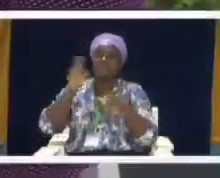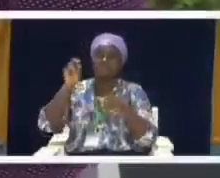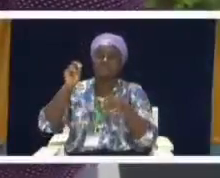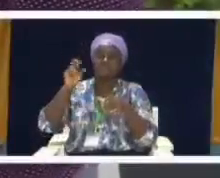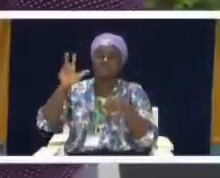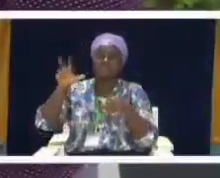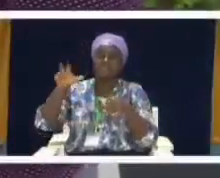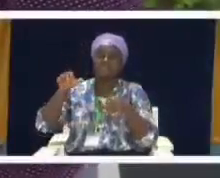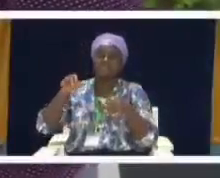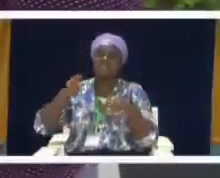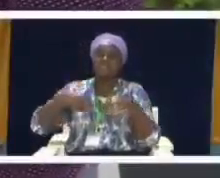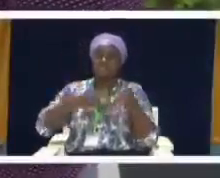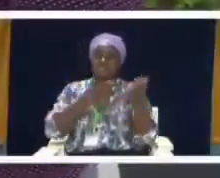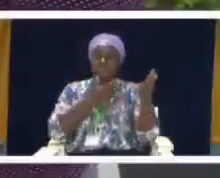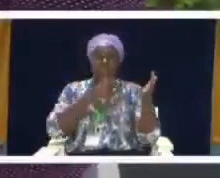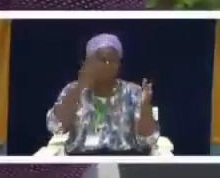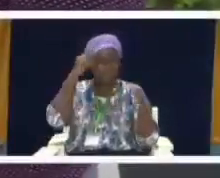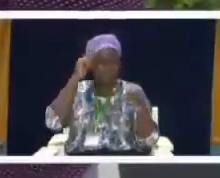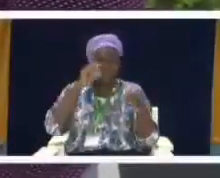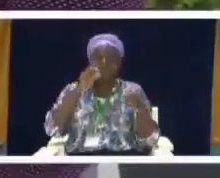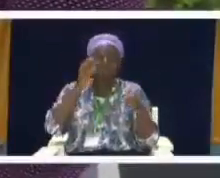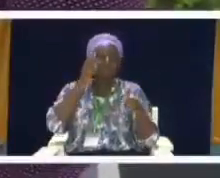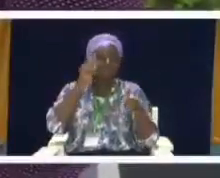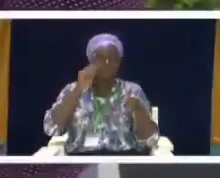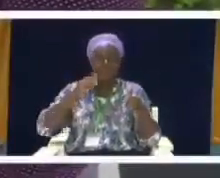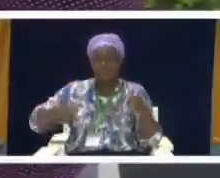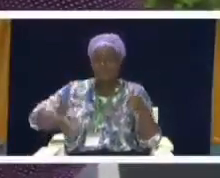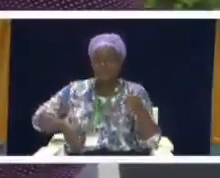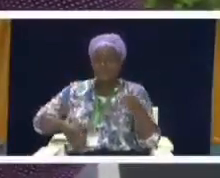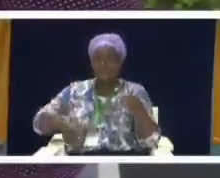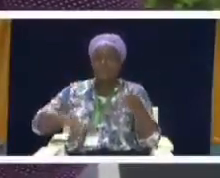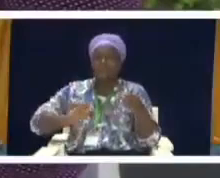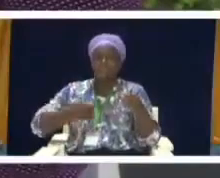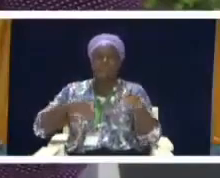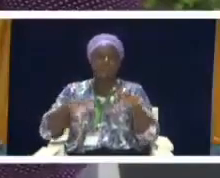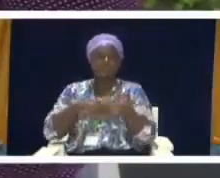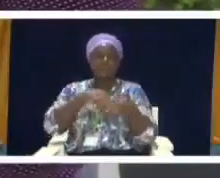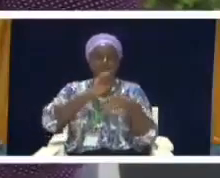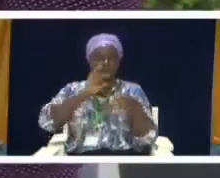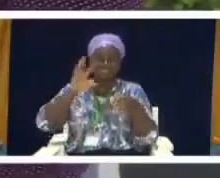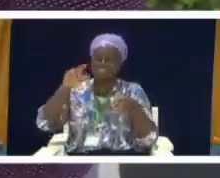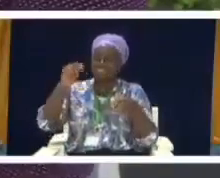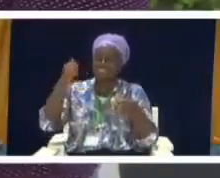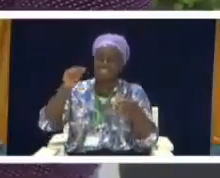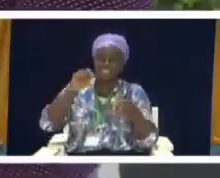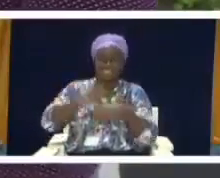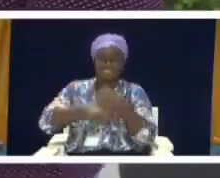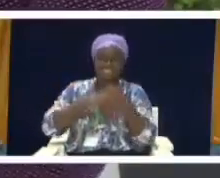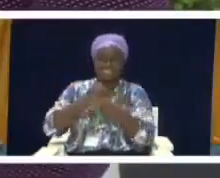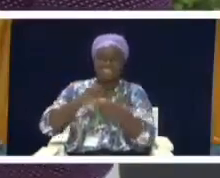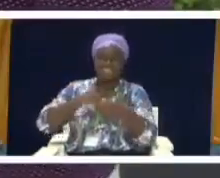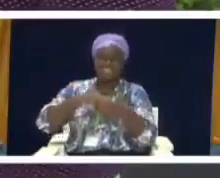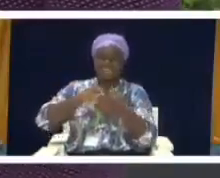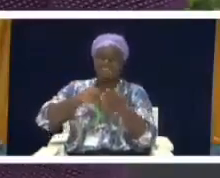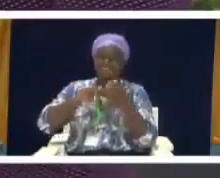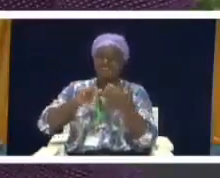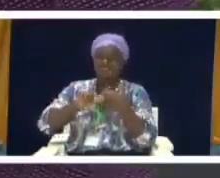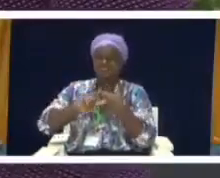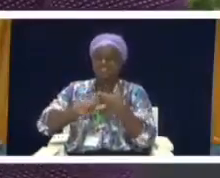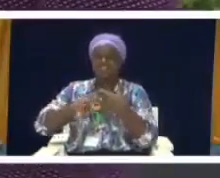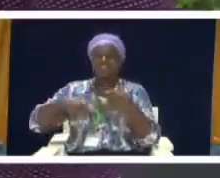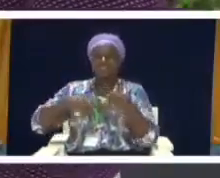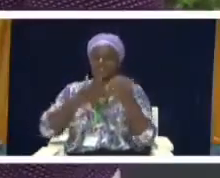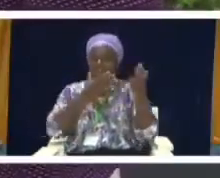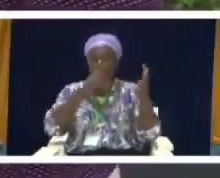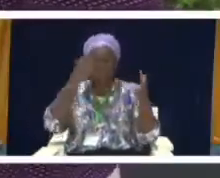and we have been waiting on the fruit of the womb for almost, our marriage is 10 years in July. And we have been waiting for almost